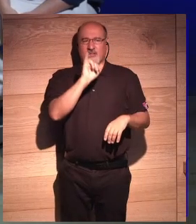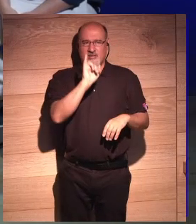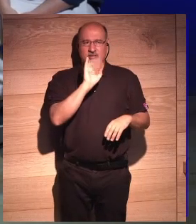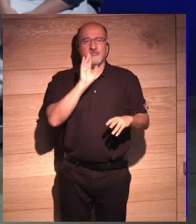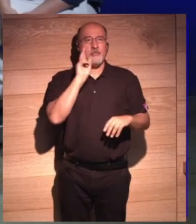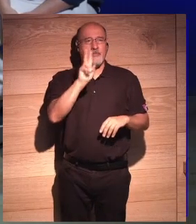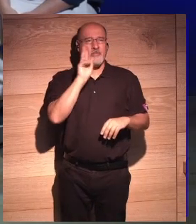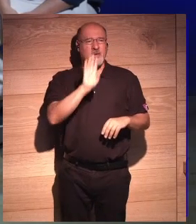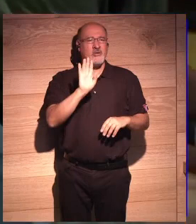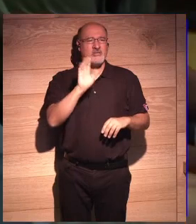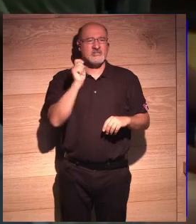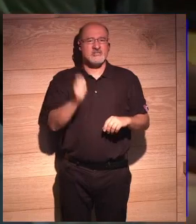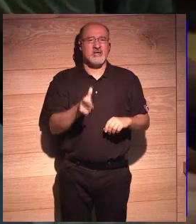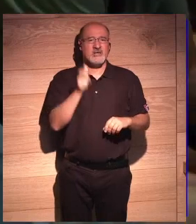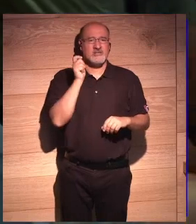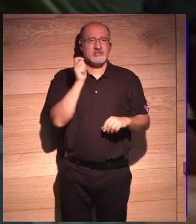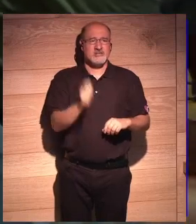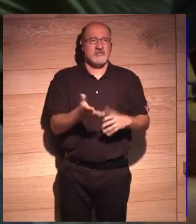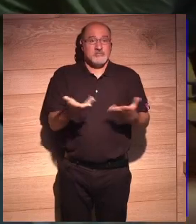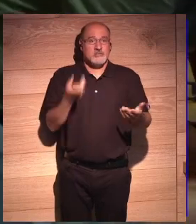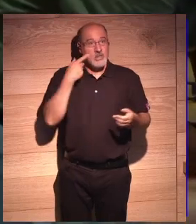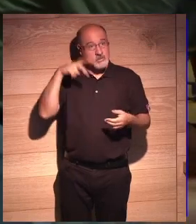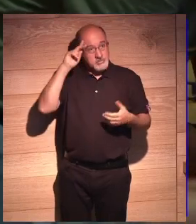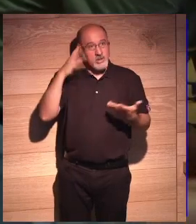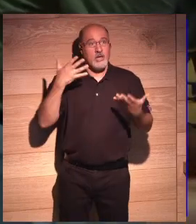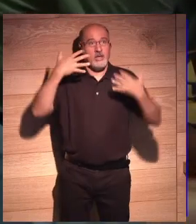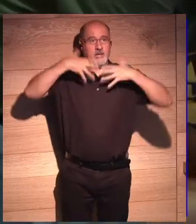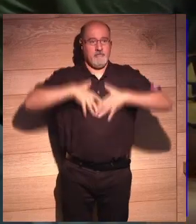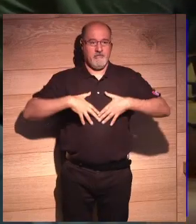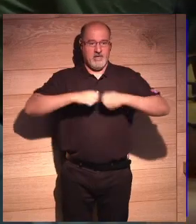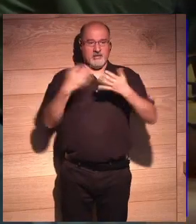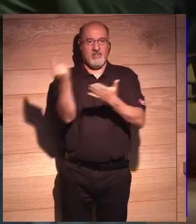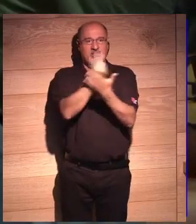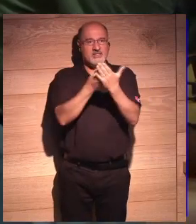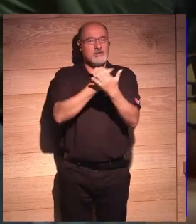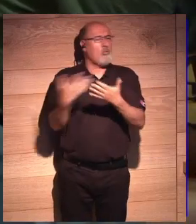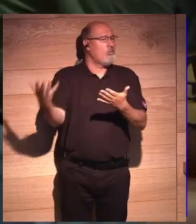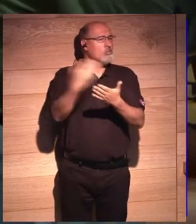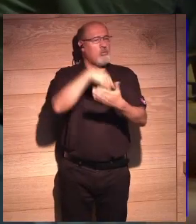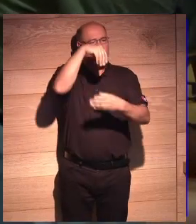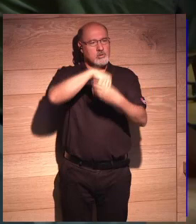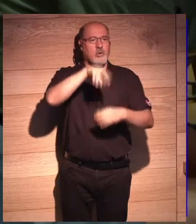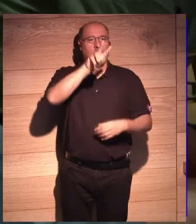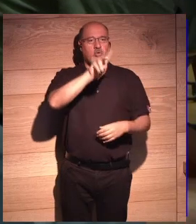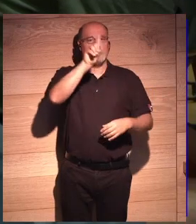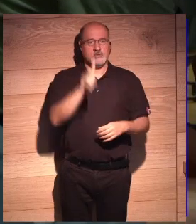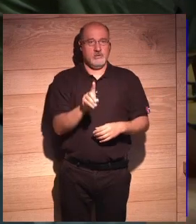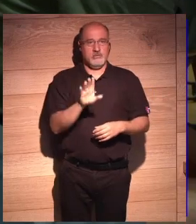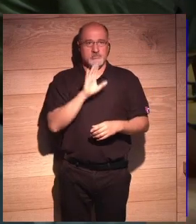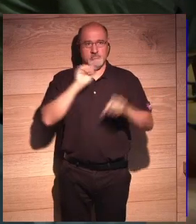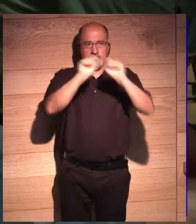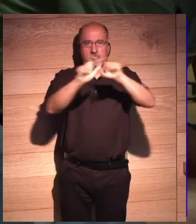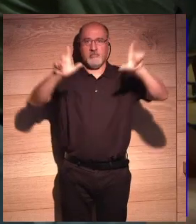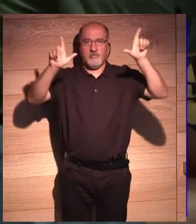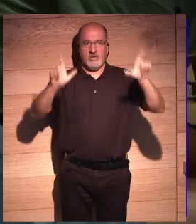just to avoid it. I see that despite having immersive experiences, we're still